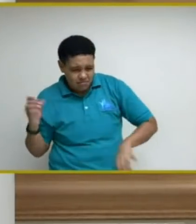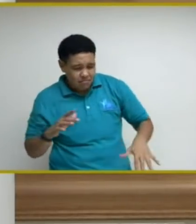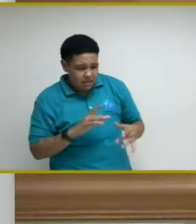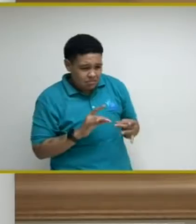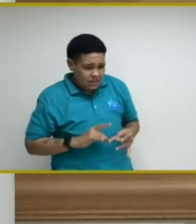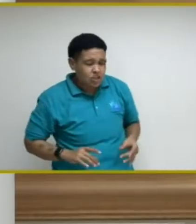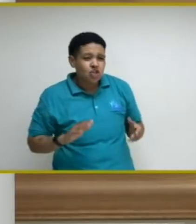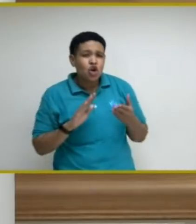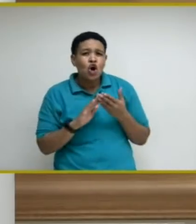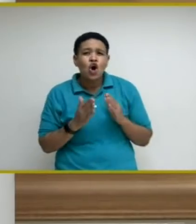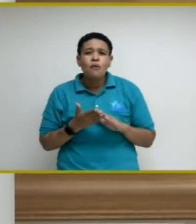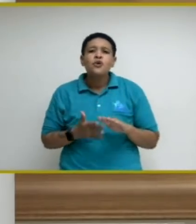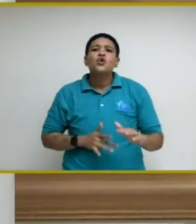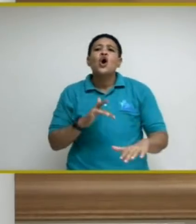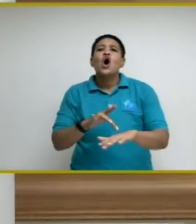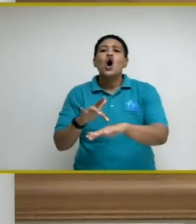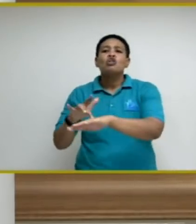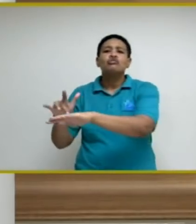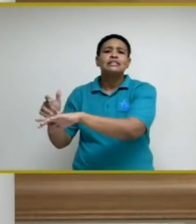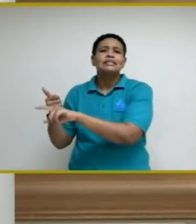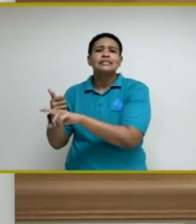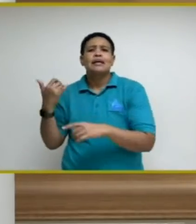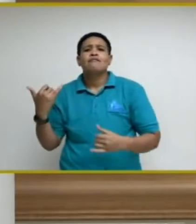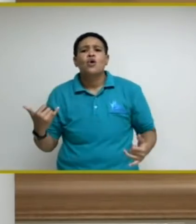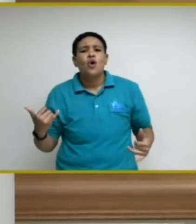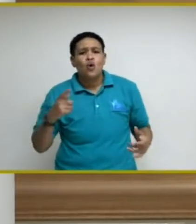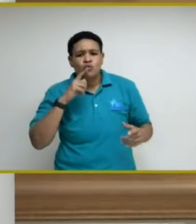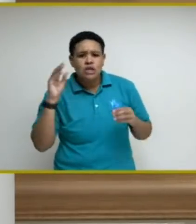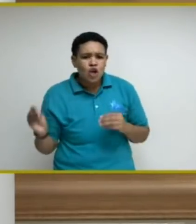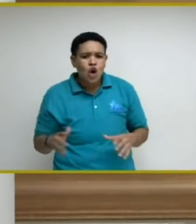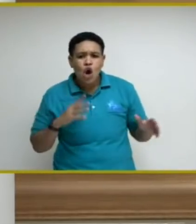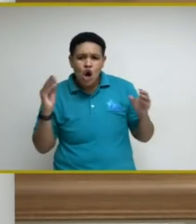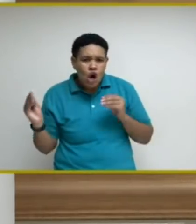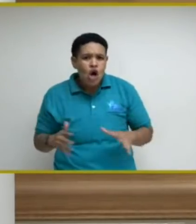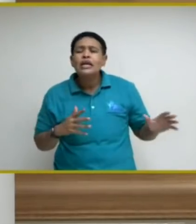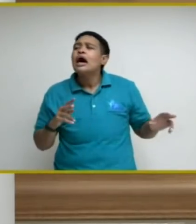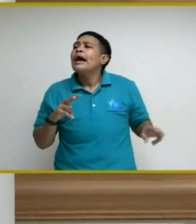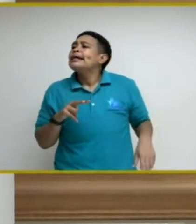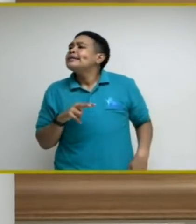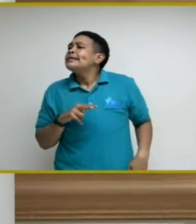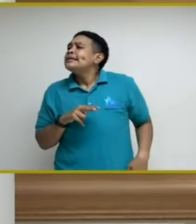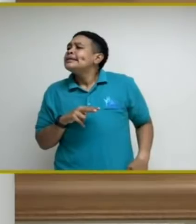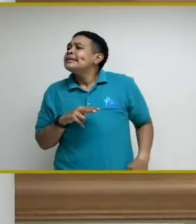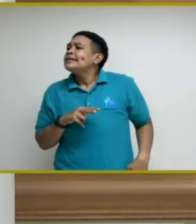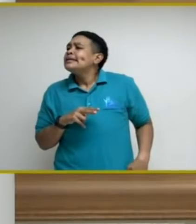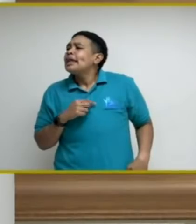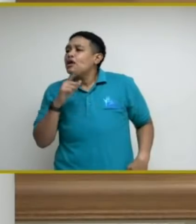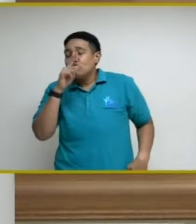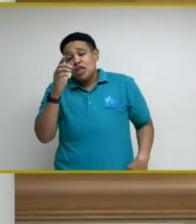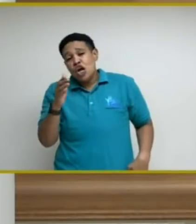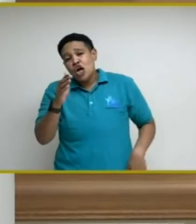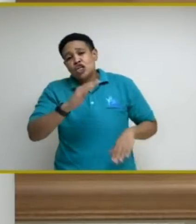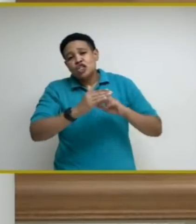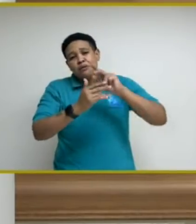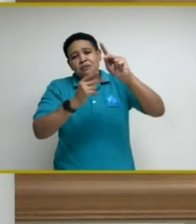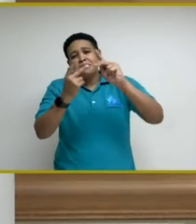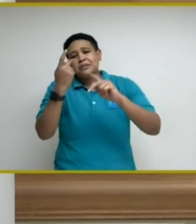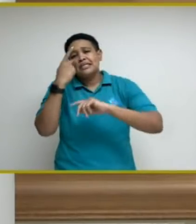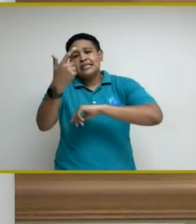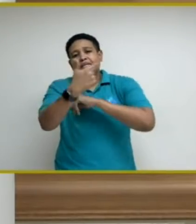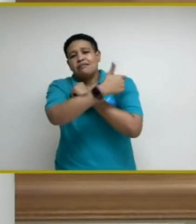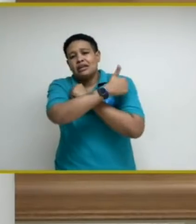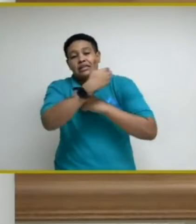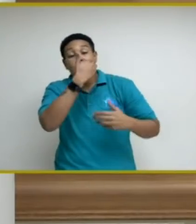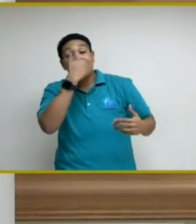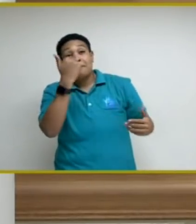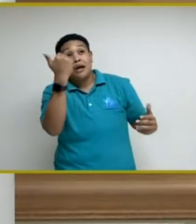Community outreaches are being organized. And we really want to urge Jamaicans to see the vaccination as the